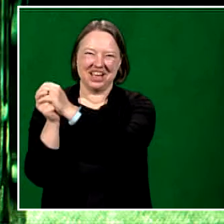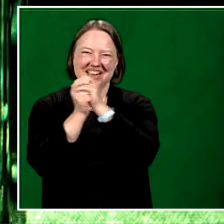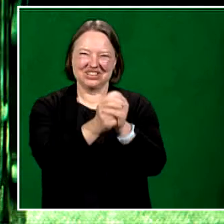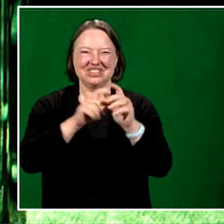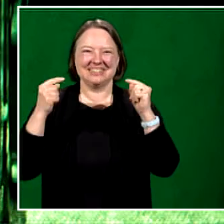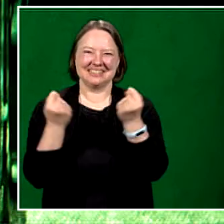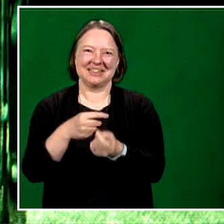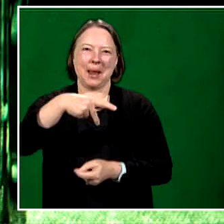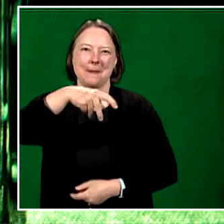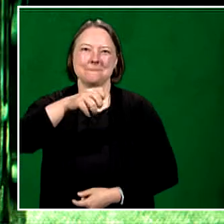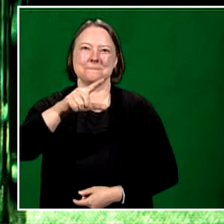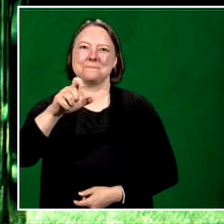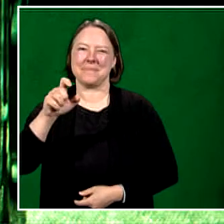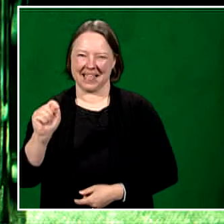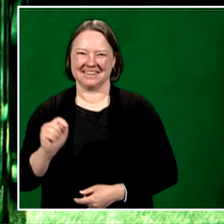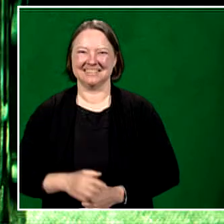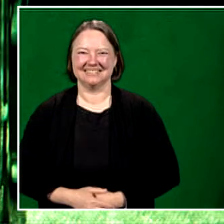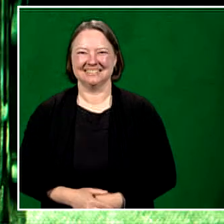Pellet.